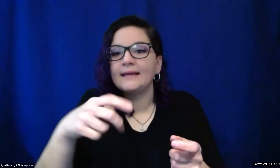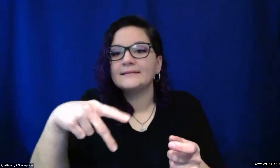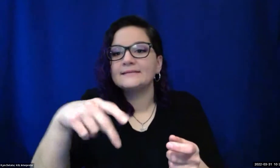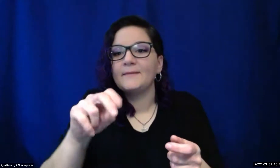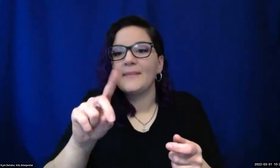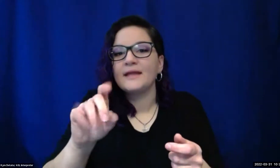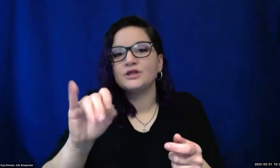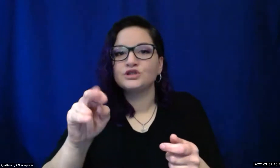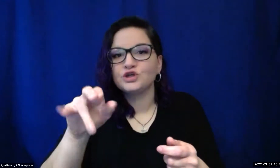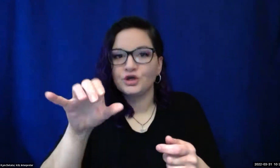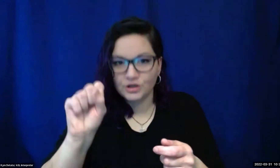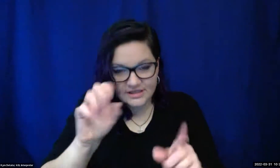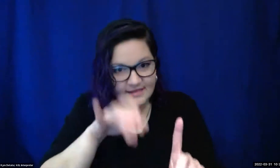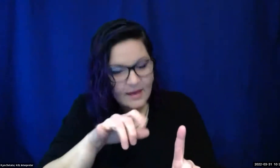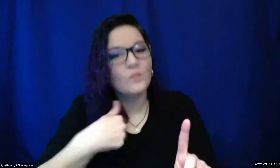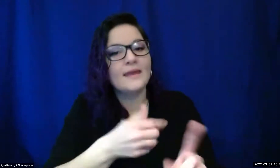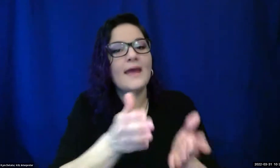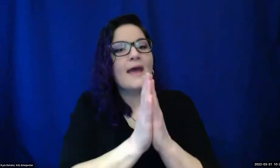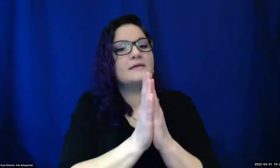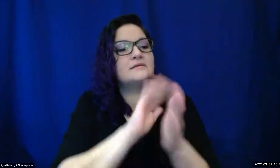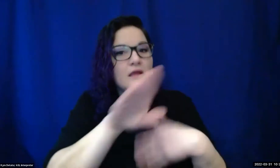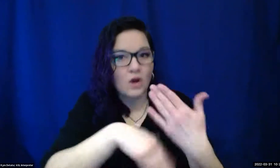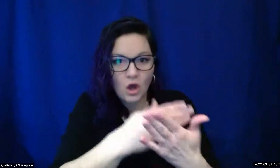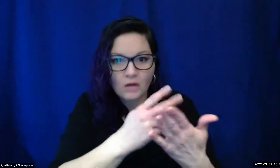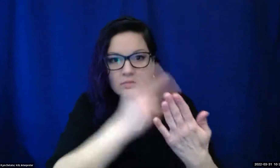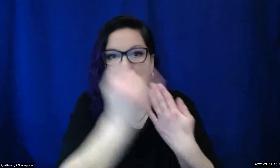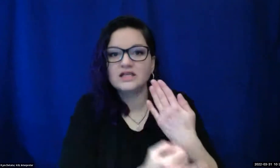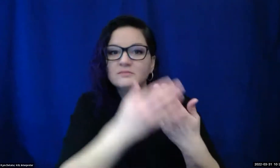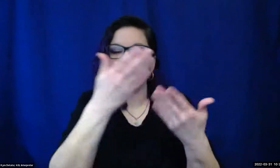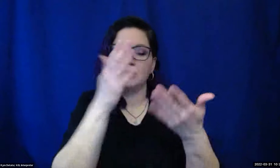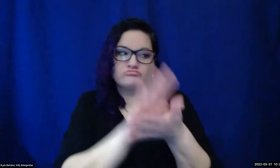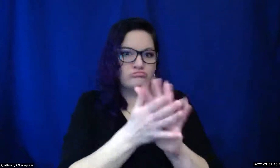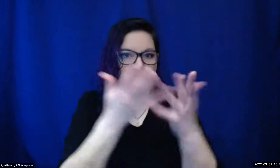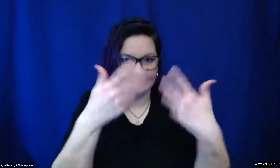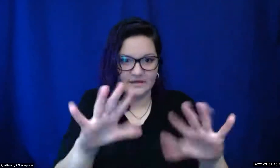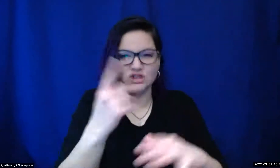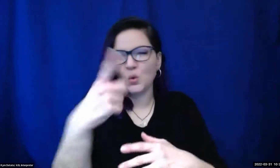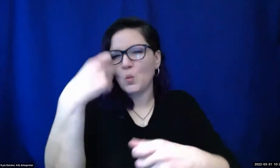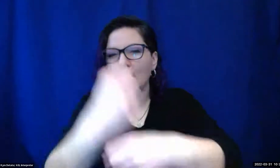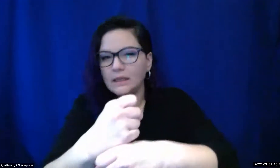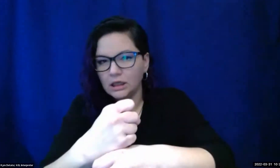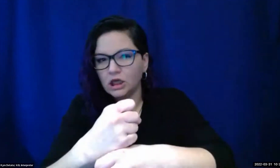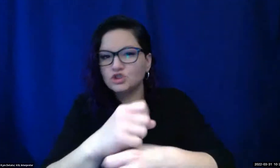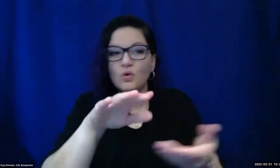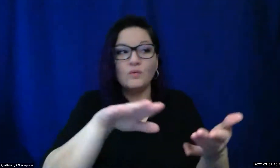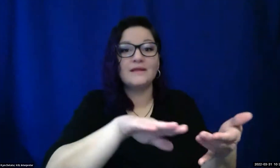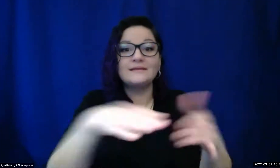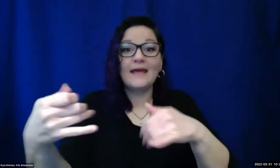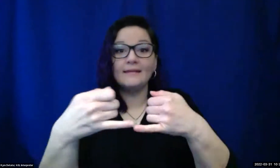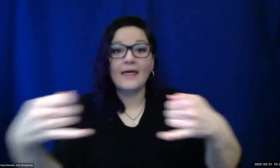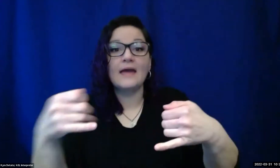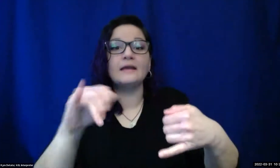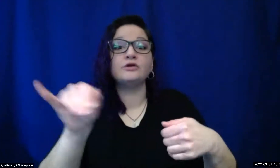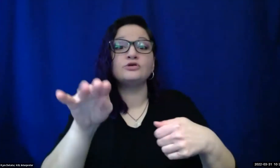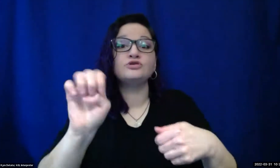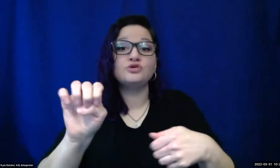that every project be completed within 1 year. Typically, so the deadline for this will be June 3rd.